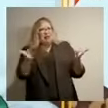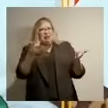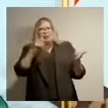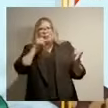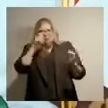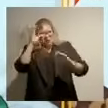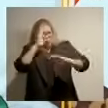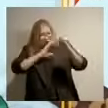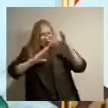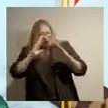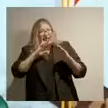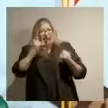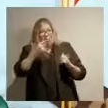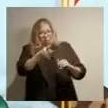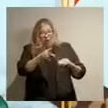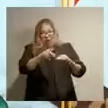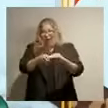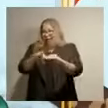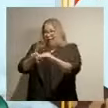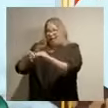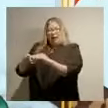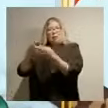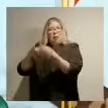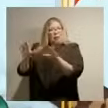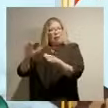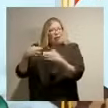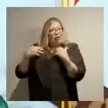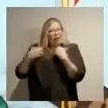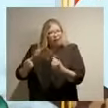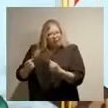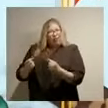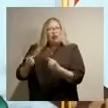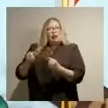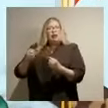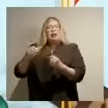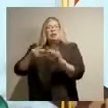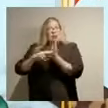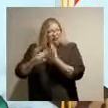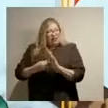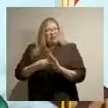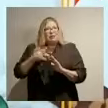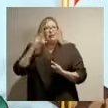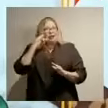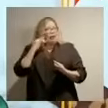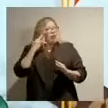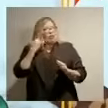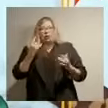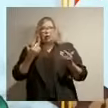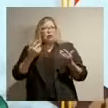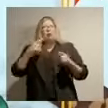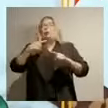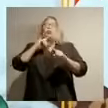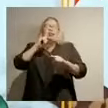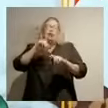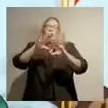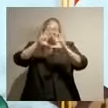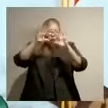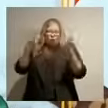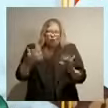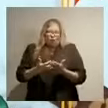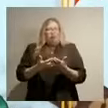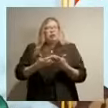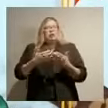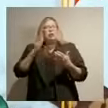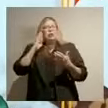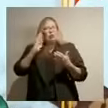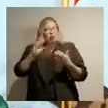that defunding public health at this critical juncture further opens up California to, and really the globe, to